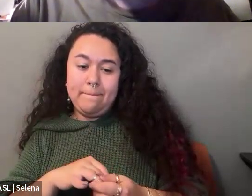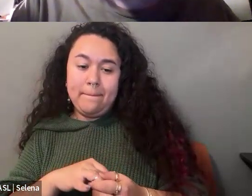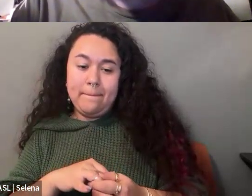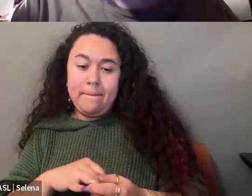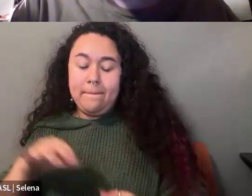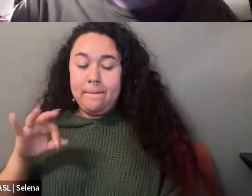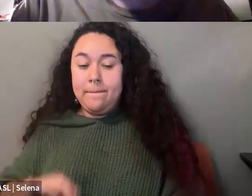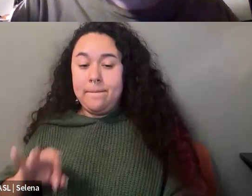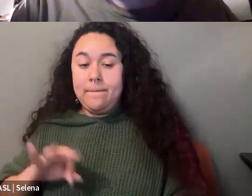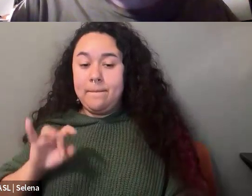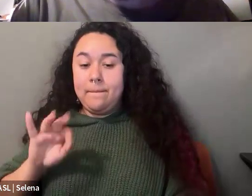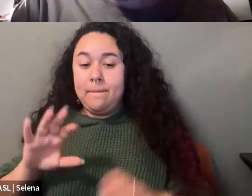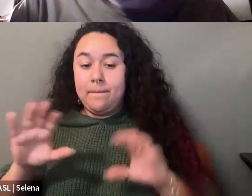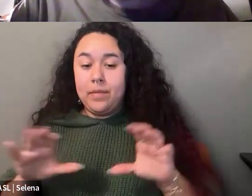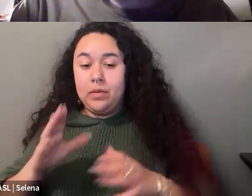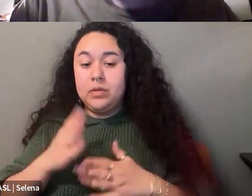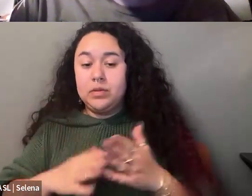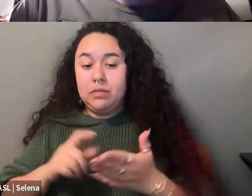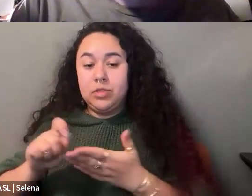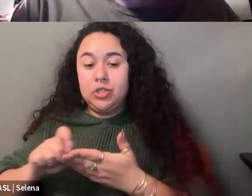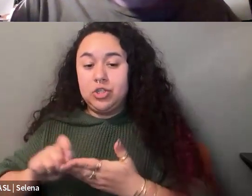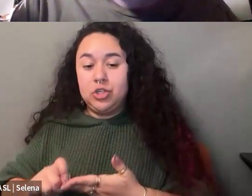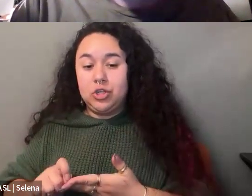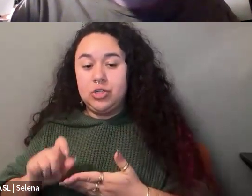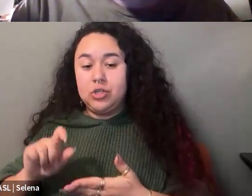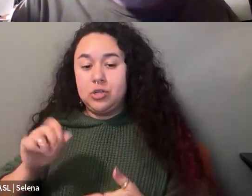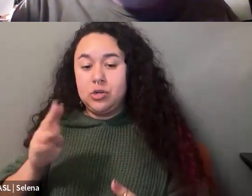the benefit of maybe doing some journaling.